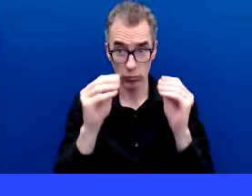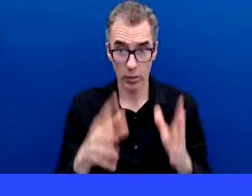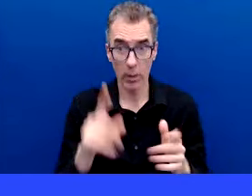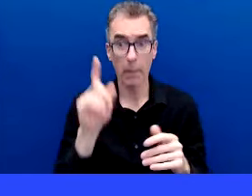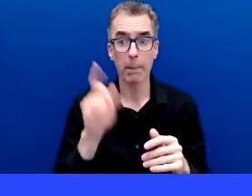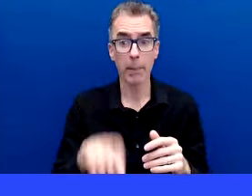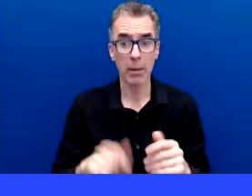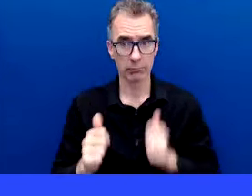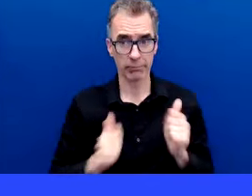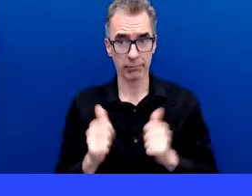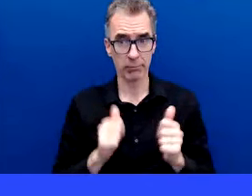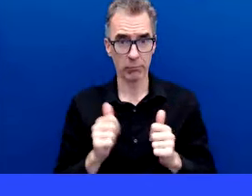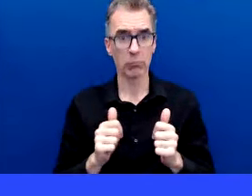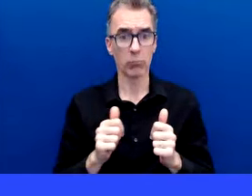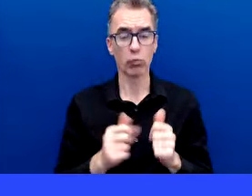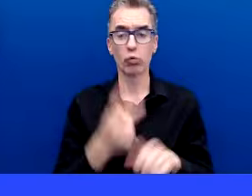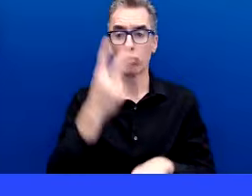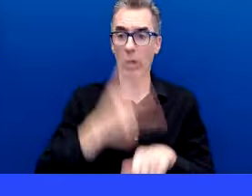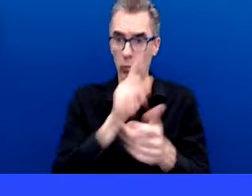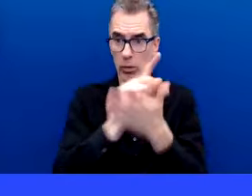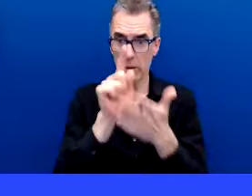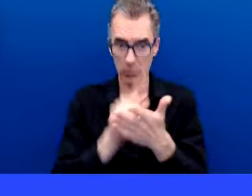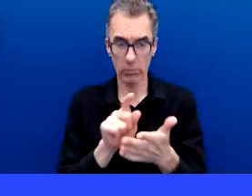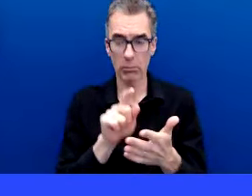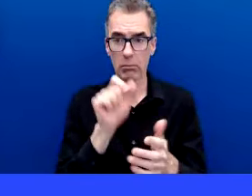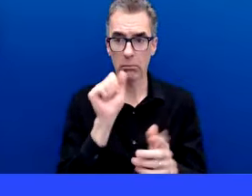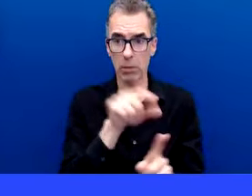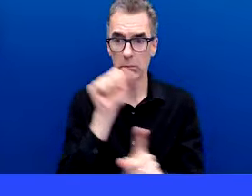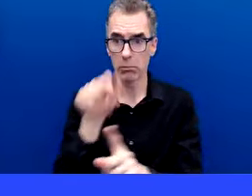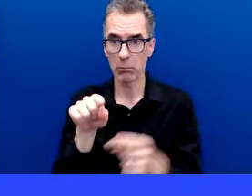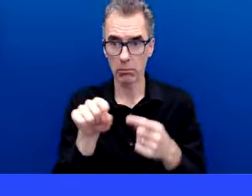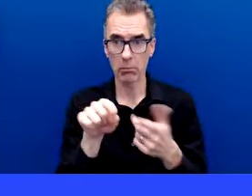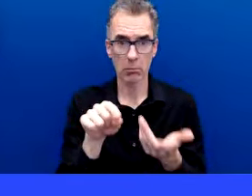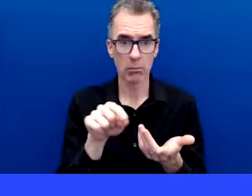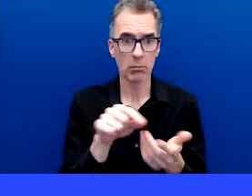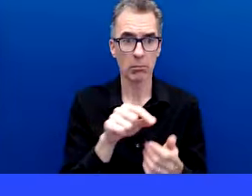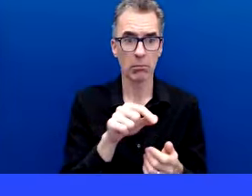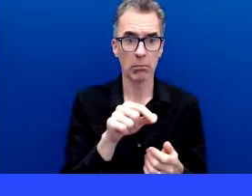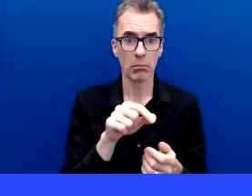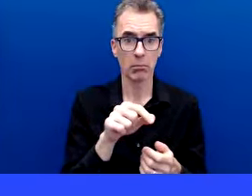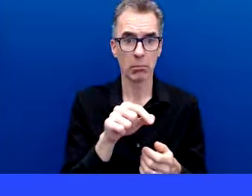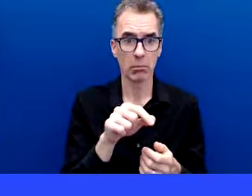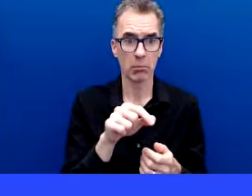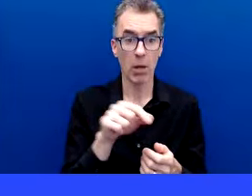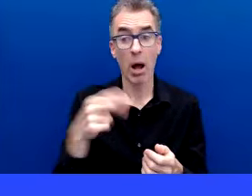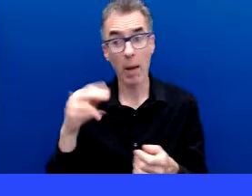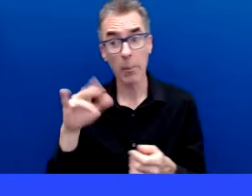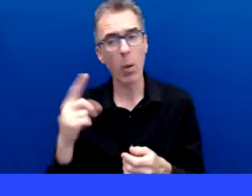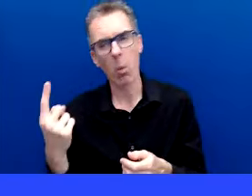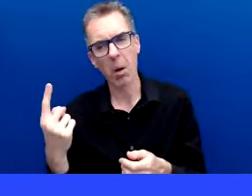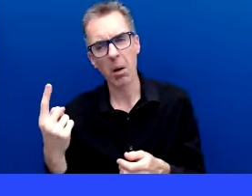2 RSI actions per week. And these are for fully online classes. Hybrid classes considered 1 RSI